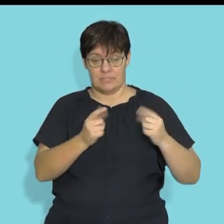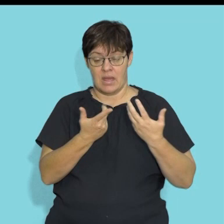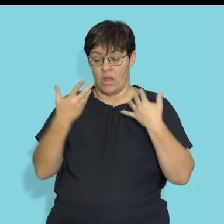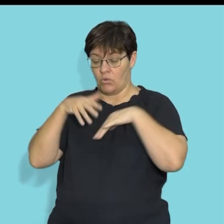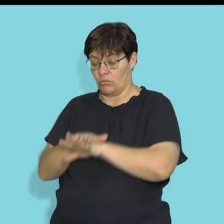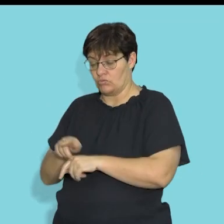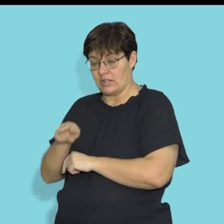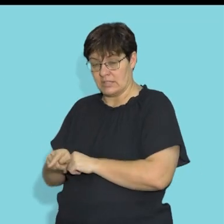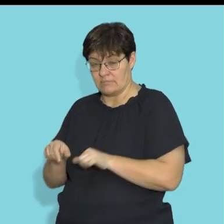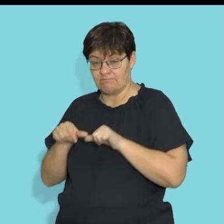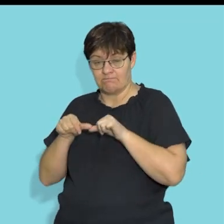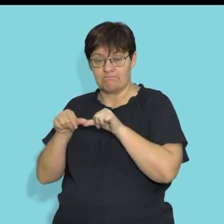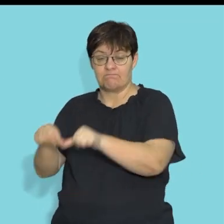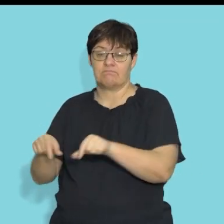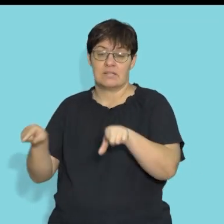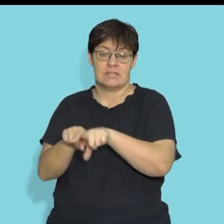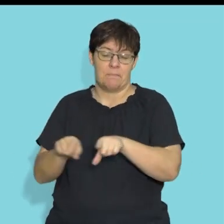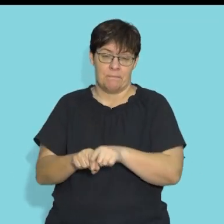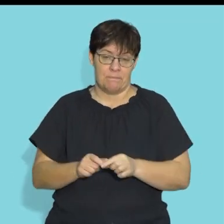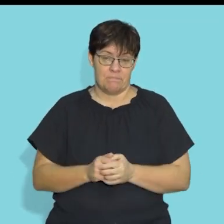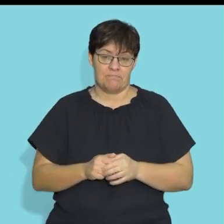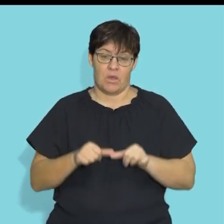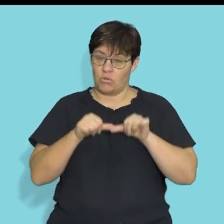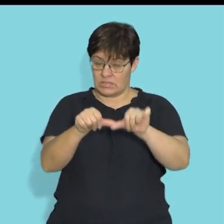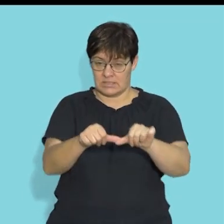concentrations remain the same, constant.